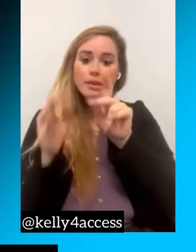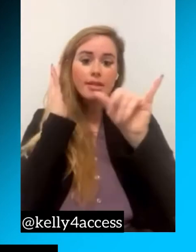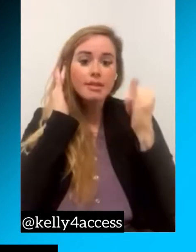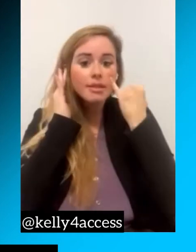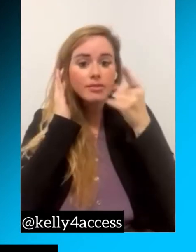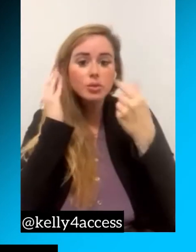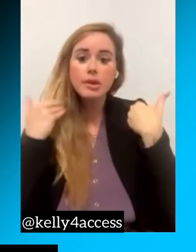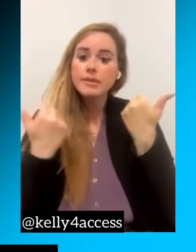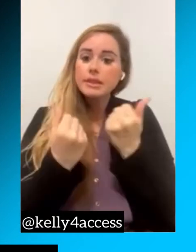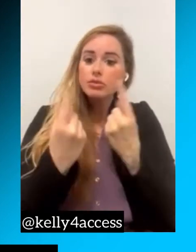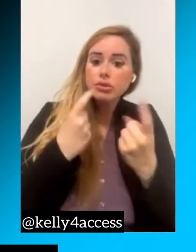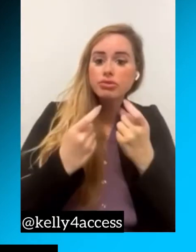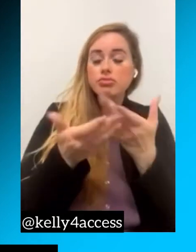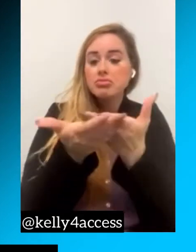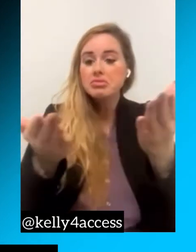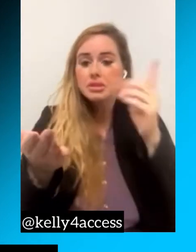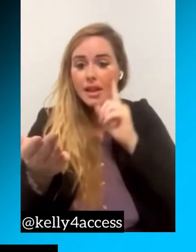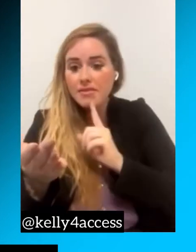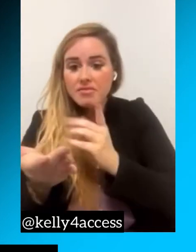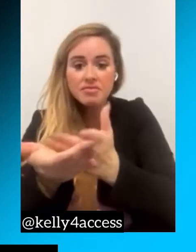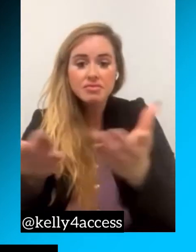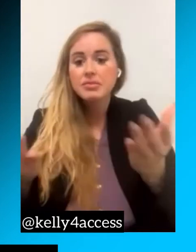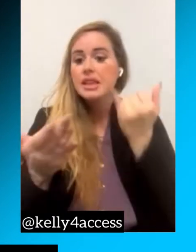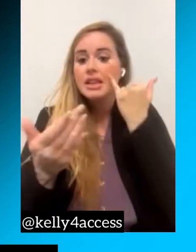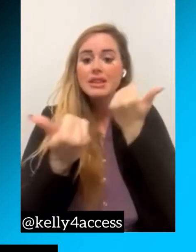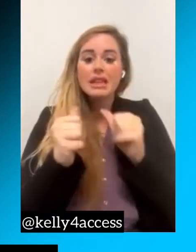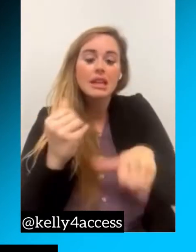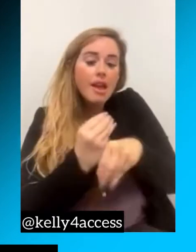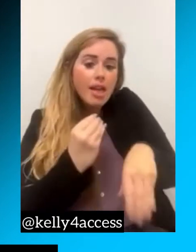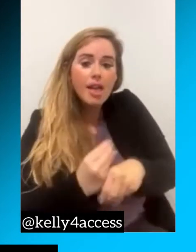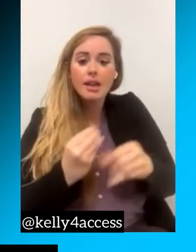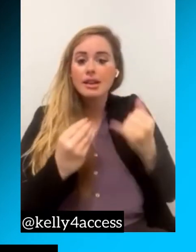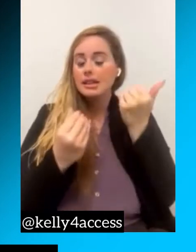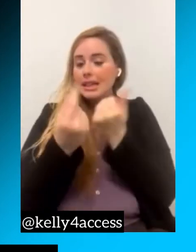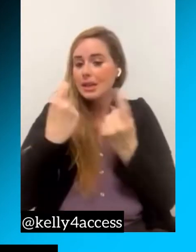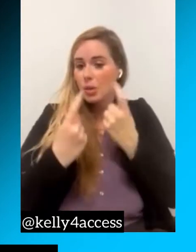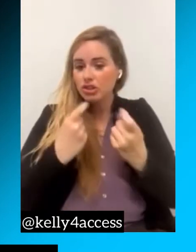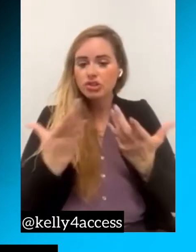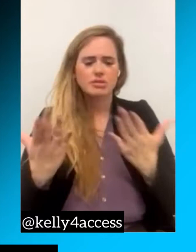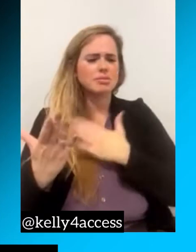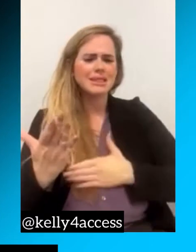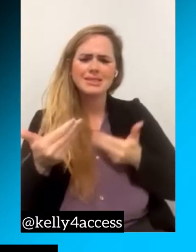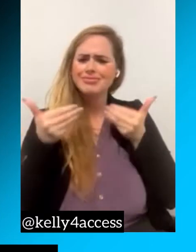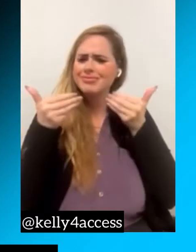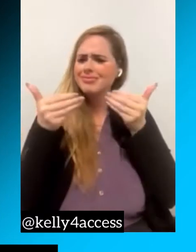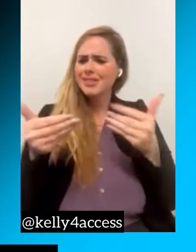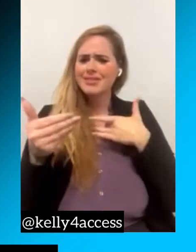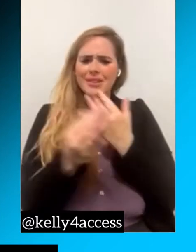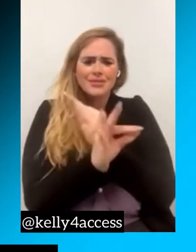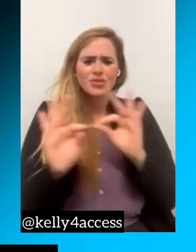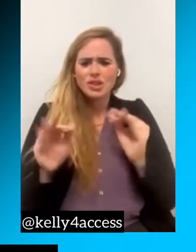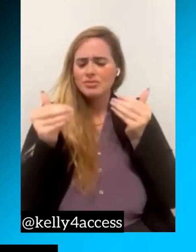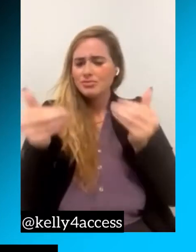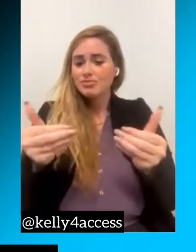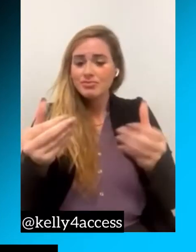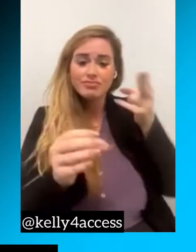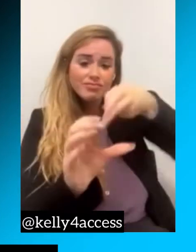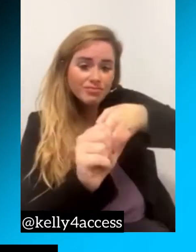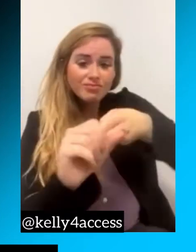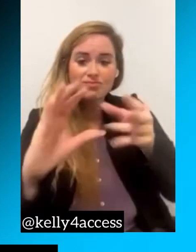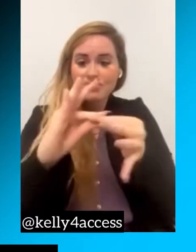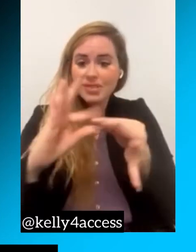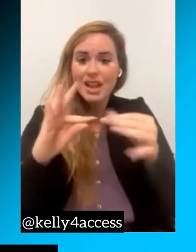questions, Kelly, or if you have anything to add, please feel free to also participate. I don't want to